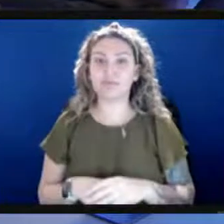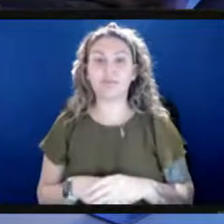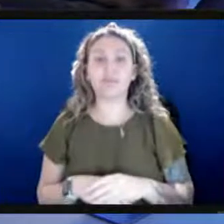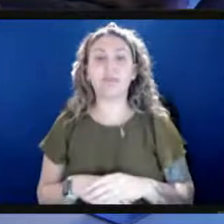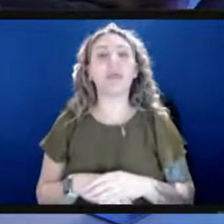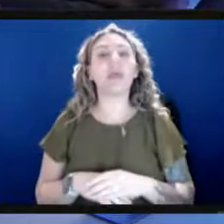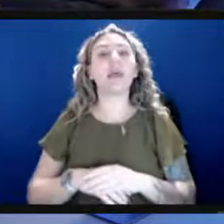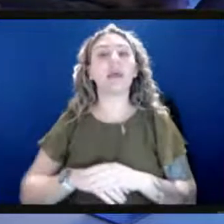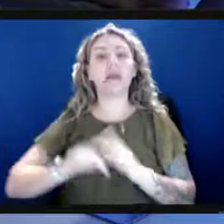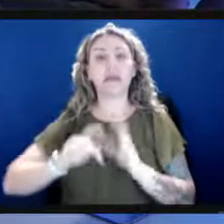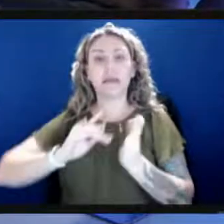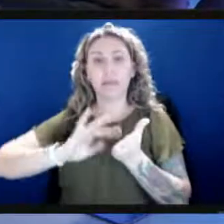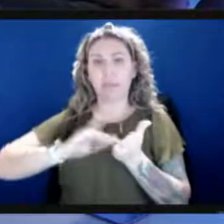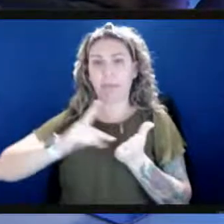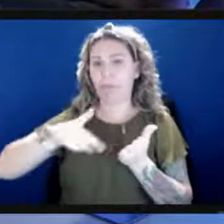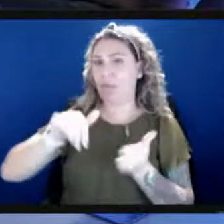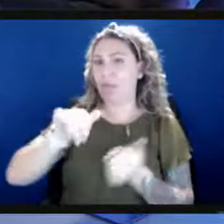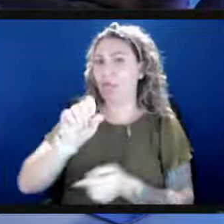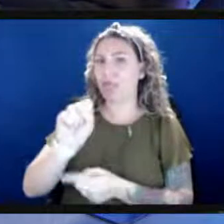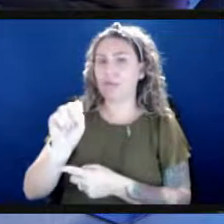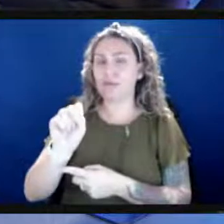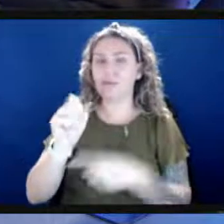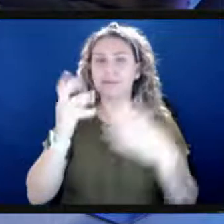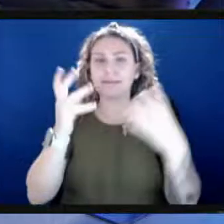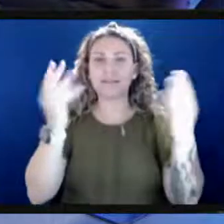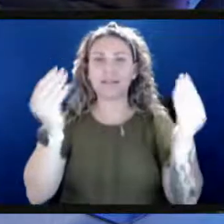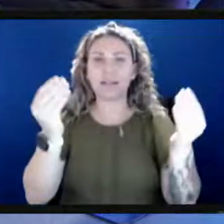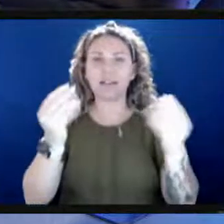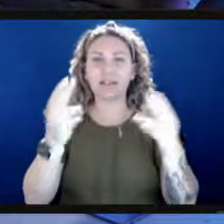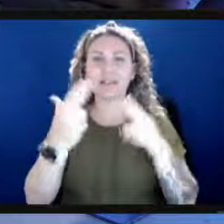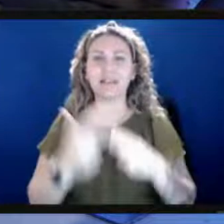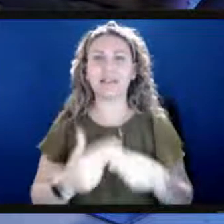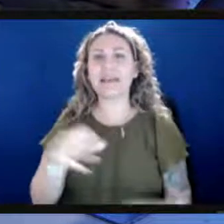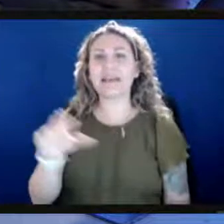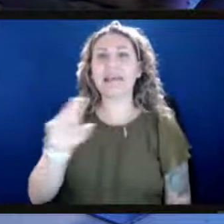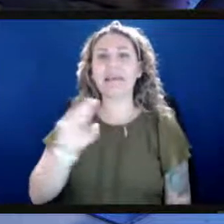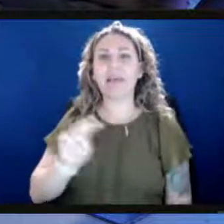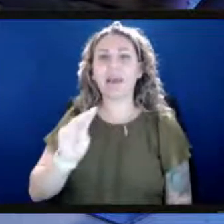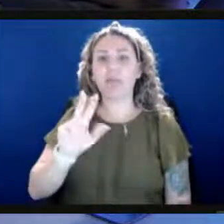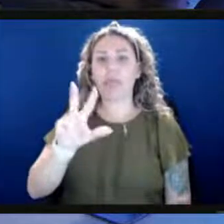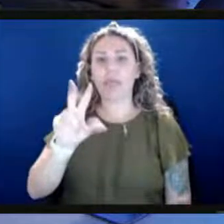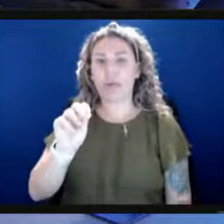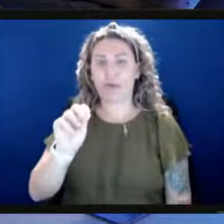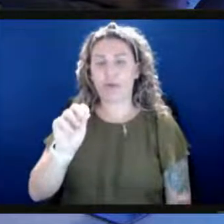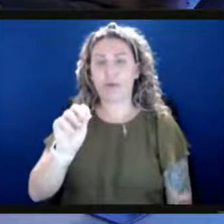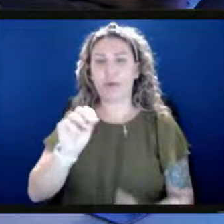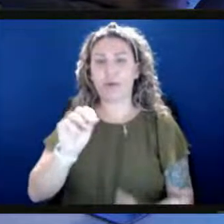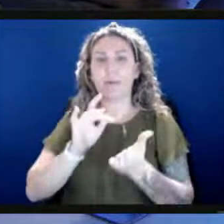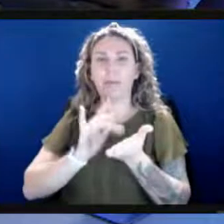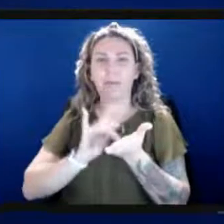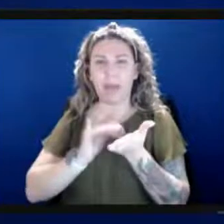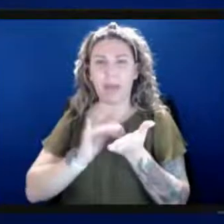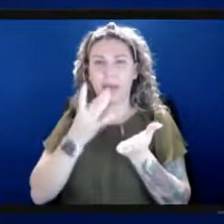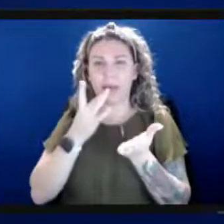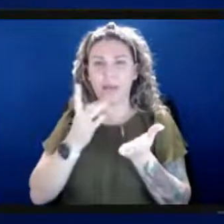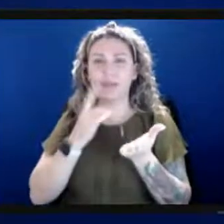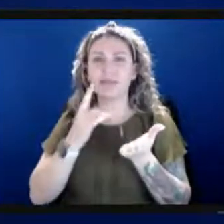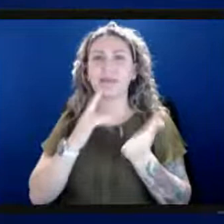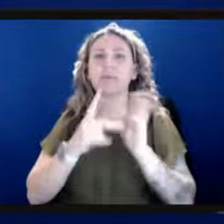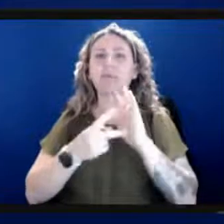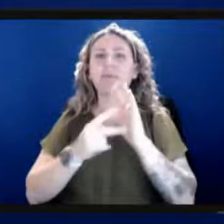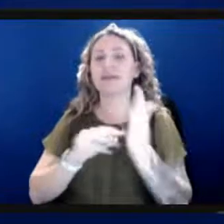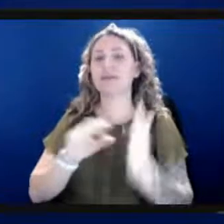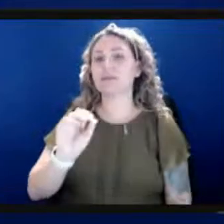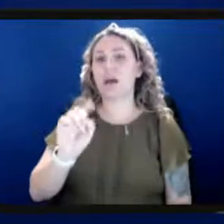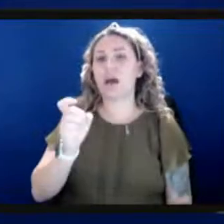in the market, also popularly called as the M30 pills. M30 literally stands for oxycodone, 30